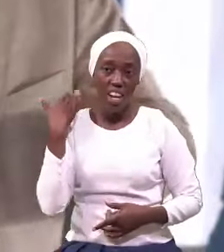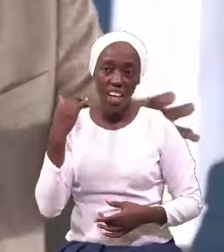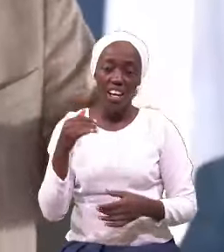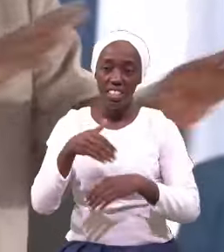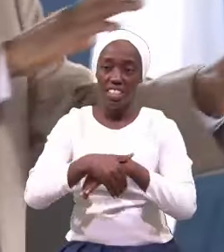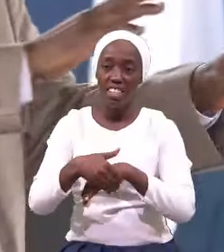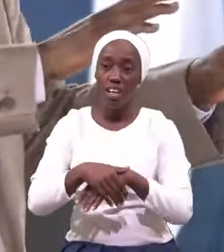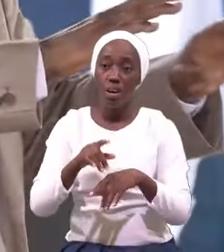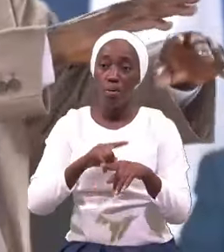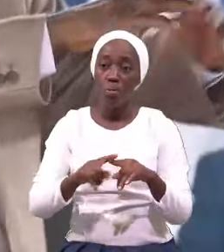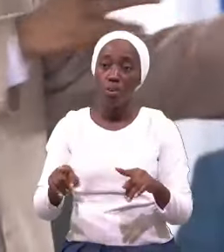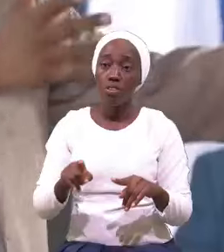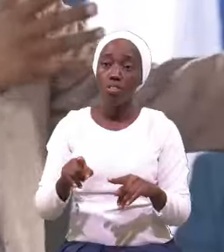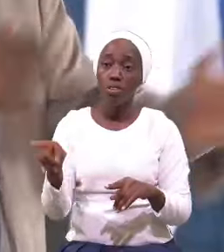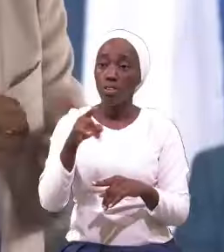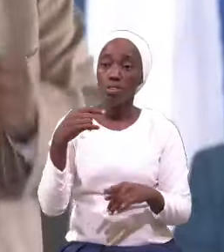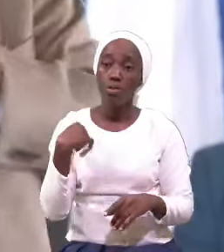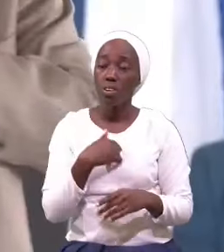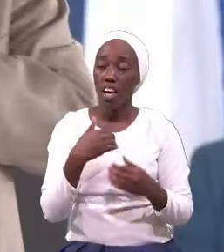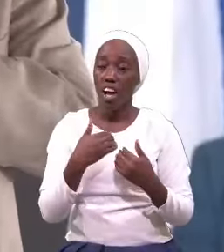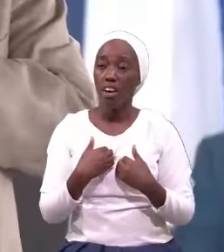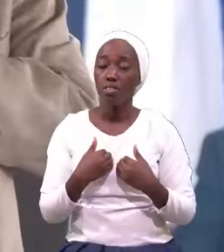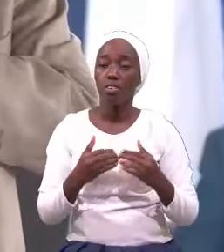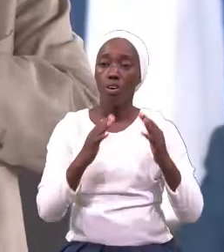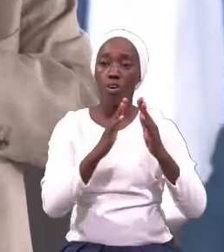But you know, we're having a conference somewhere.